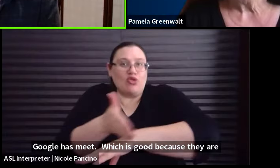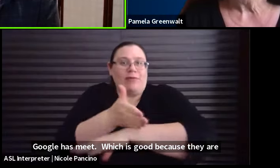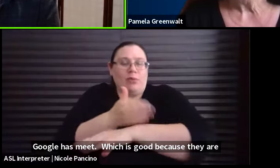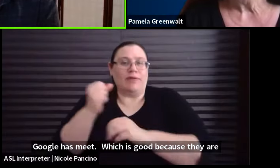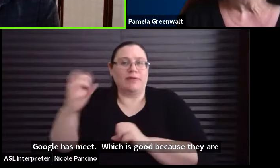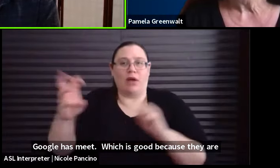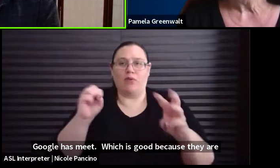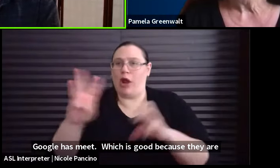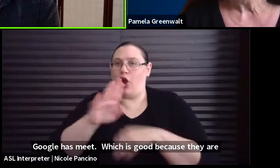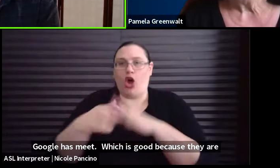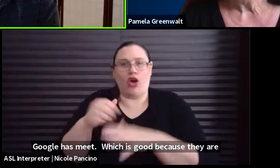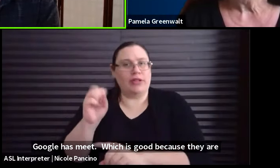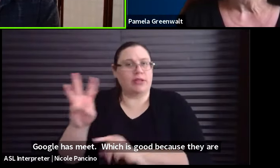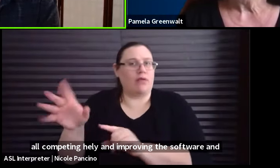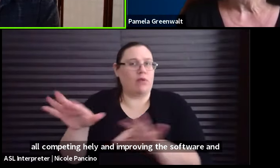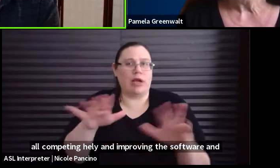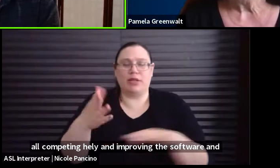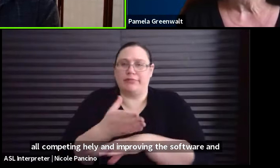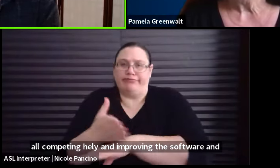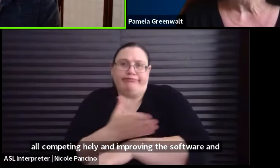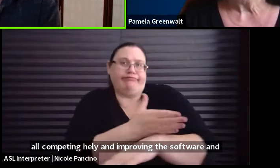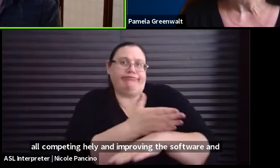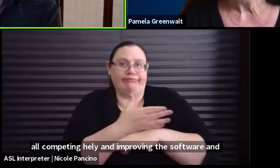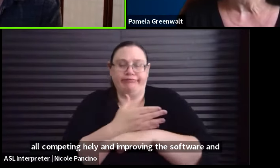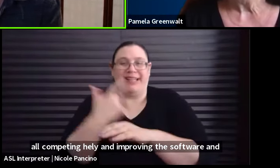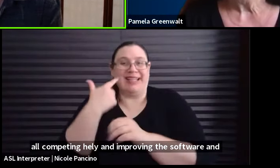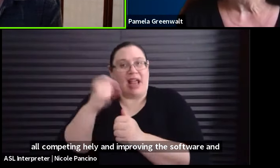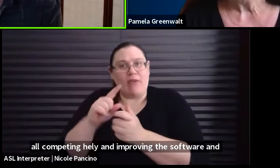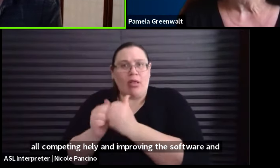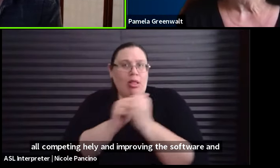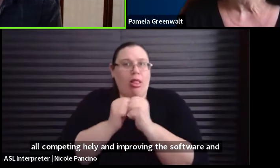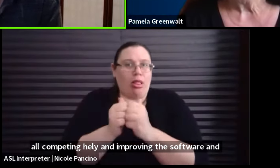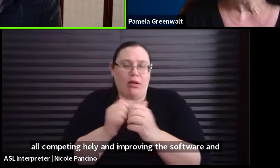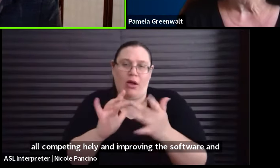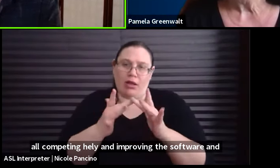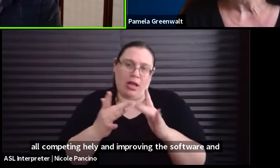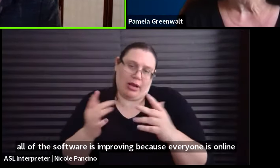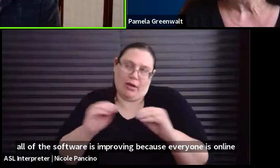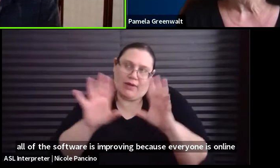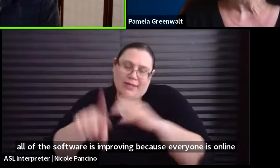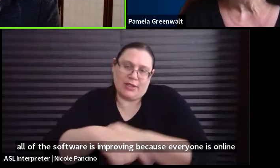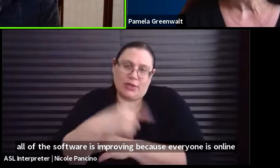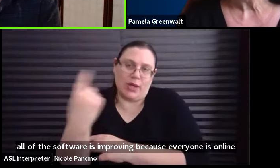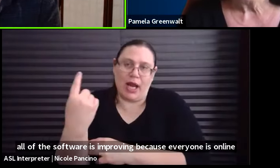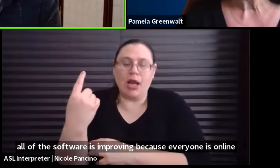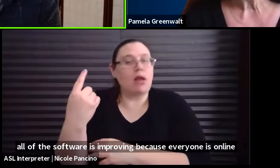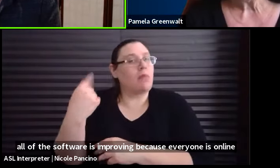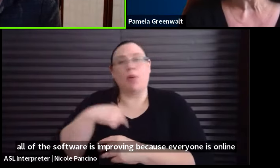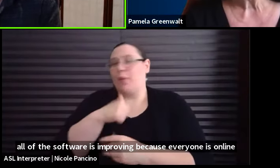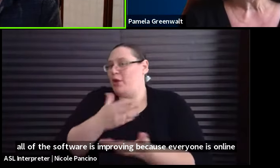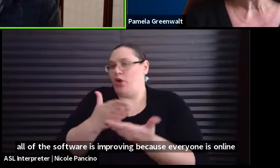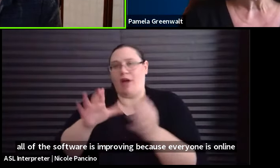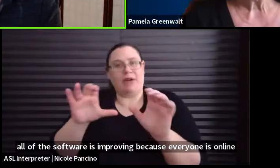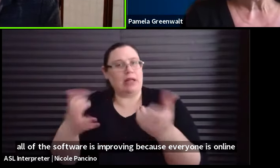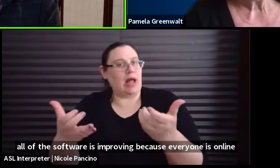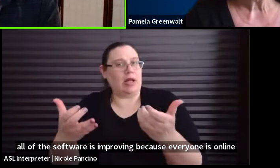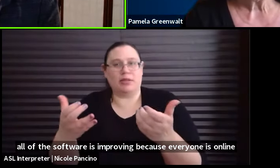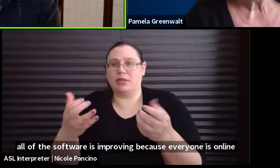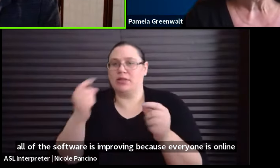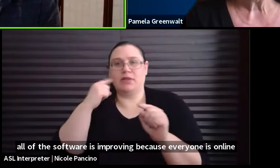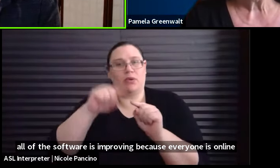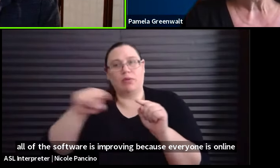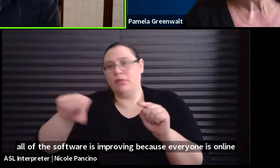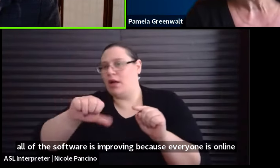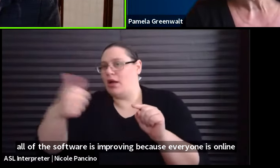improving because everyone's online, obviously, nowadays. But we don't actually offer specific classes on other